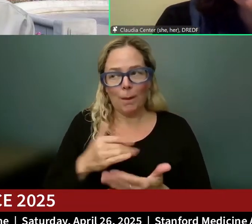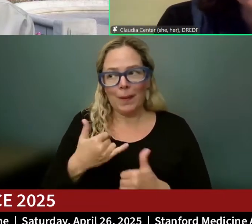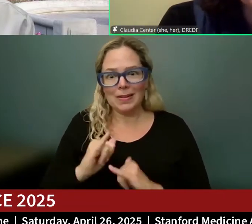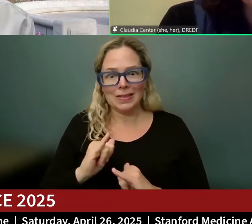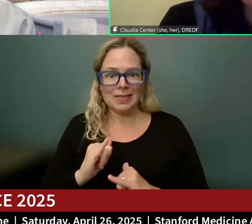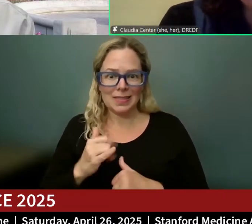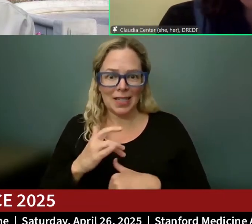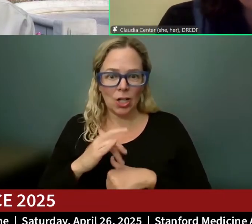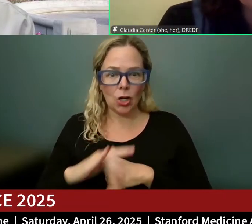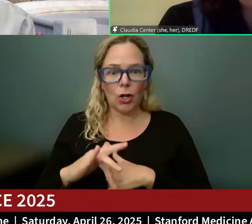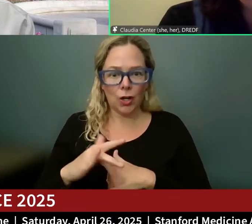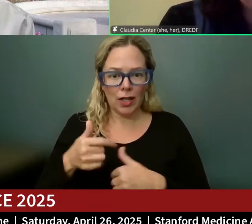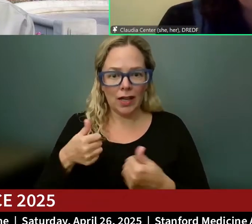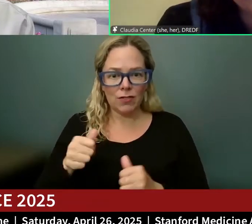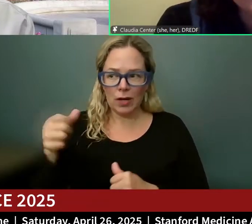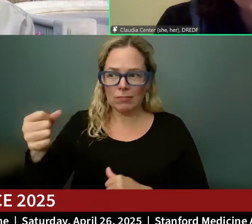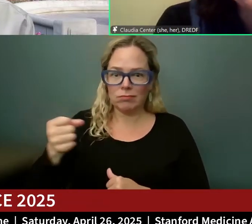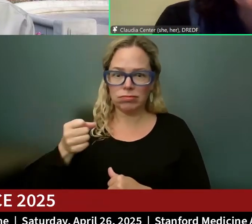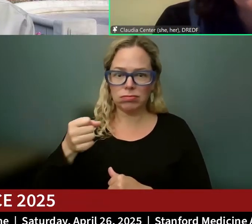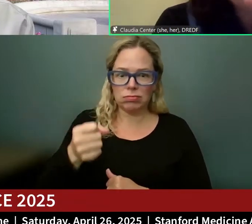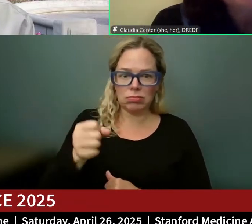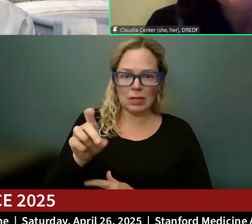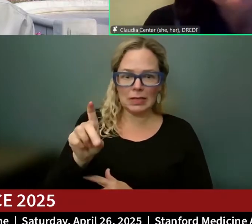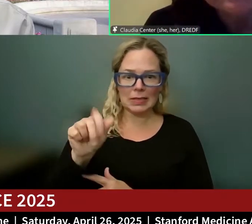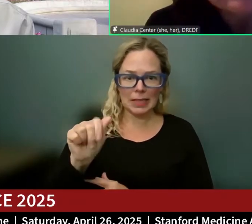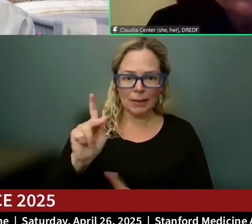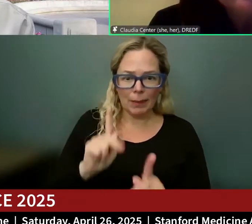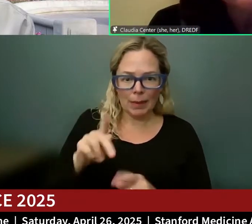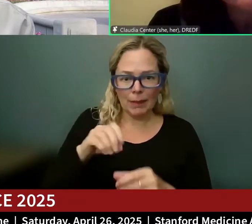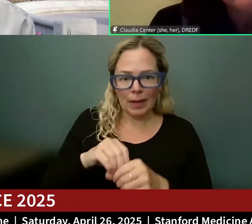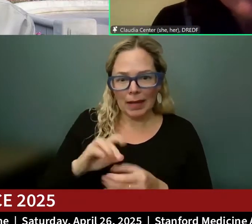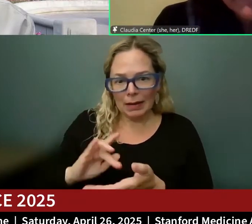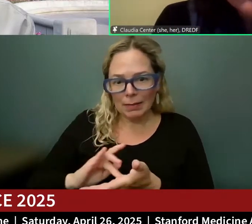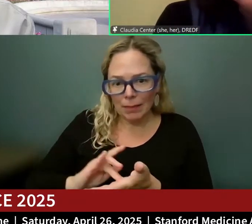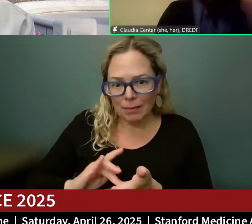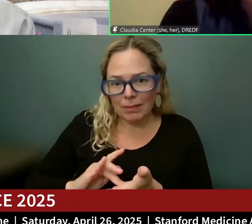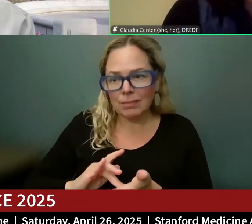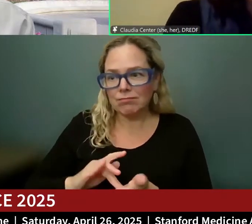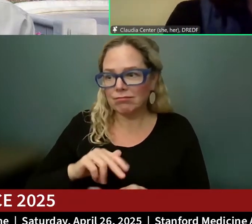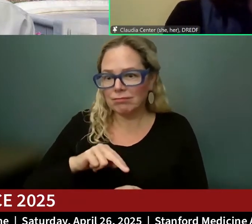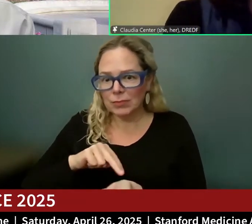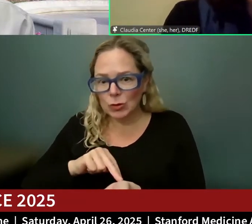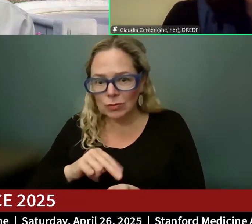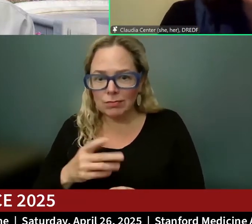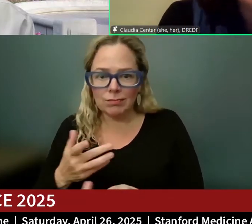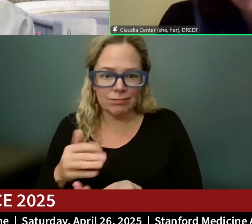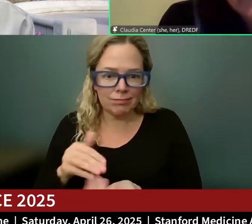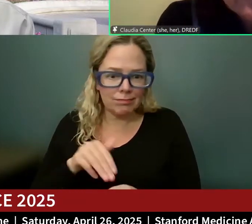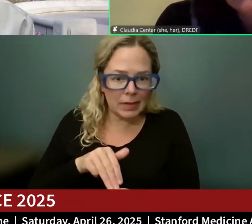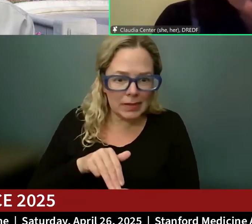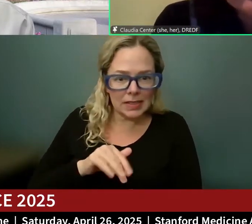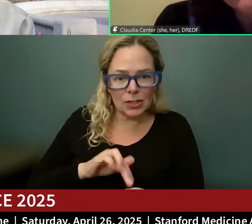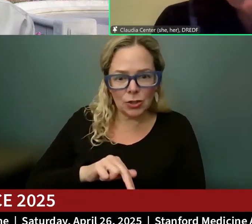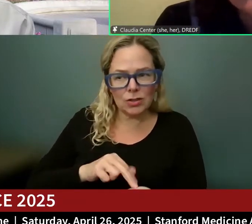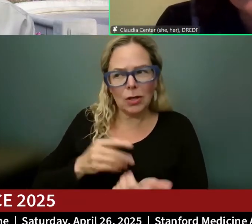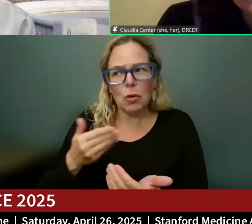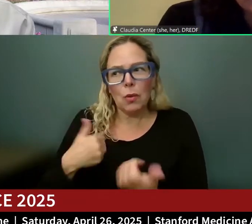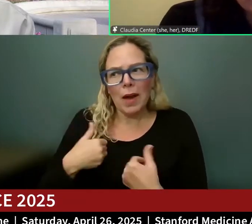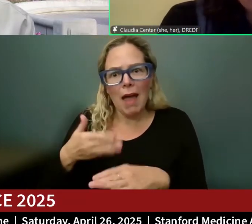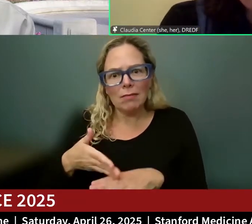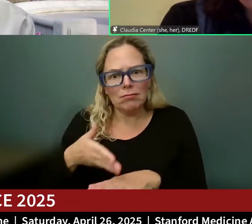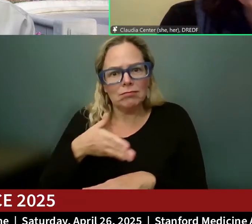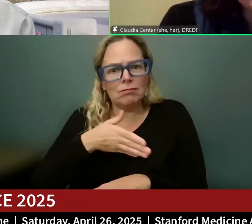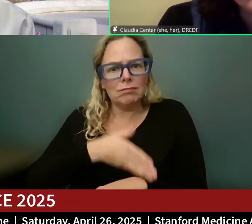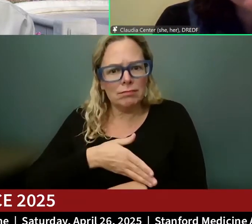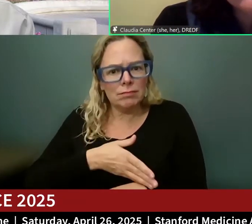into medicine and nursing from my point of view. I mean, we have made a little progress. So from our point of view, it's very important